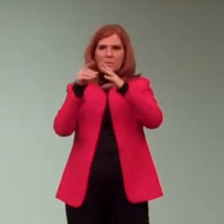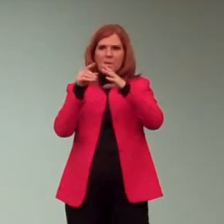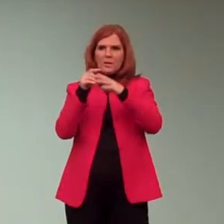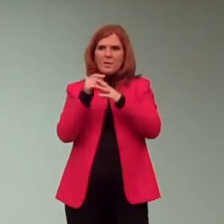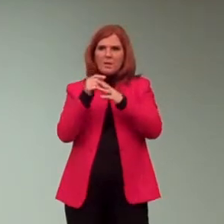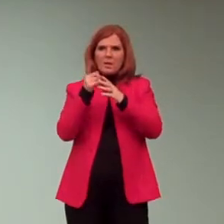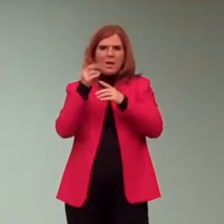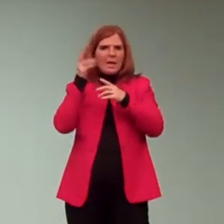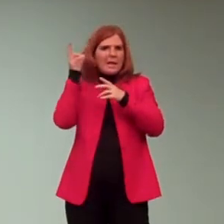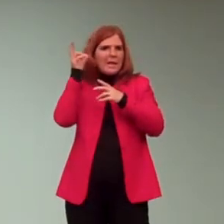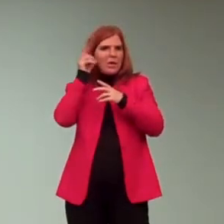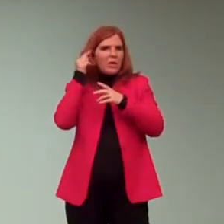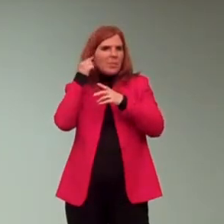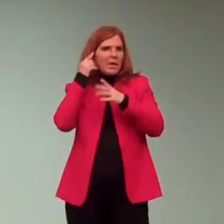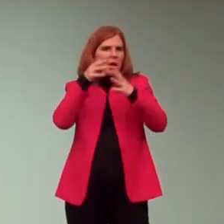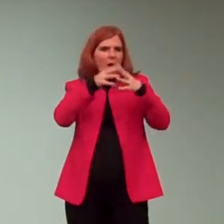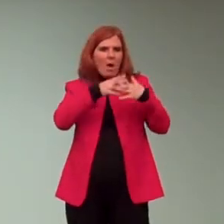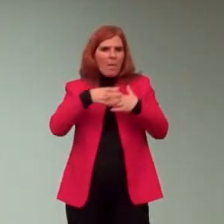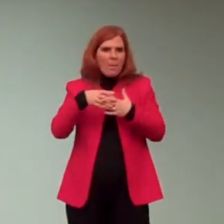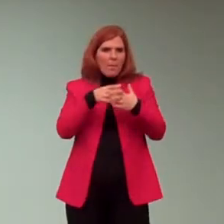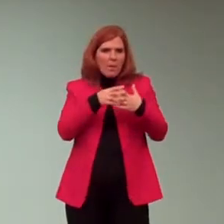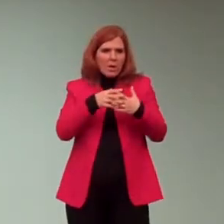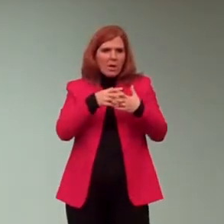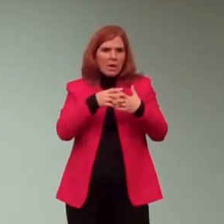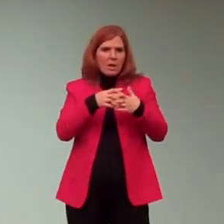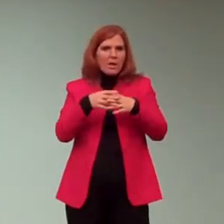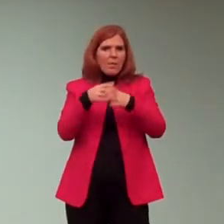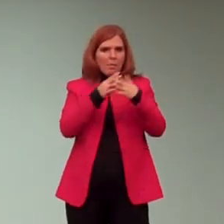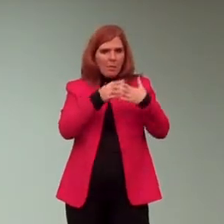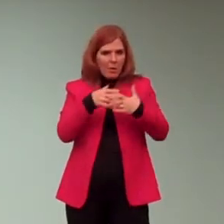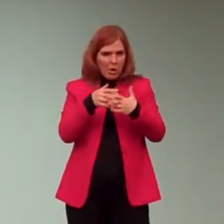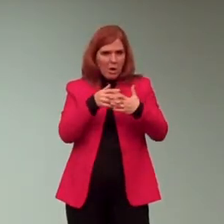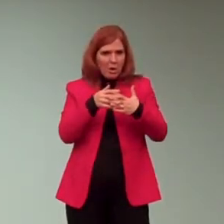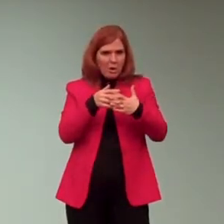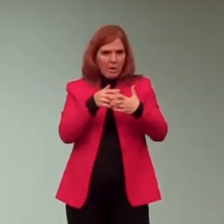roaring in my ear, America, America.